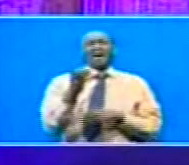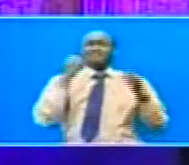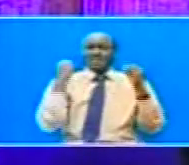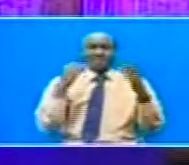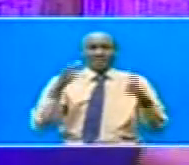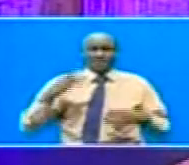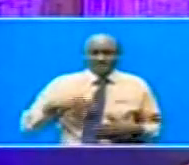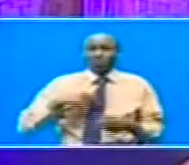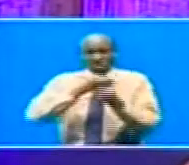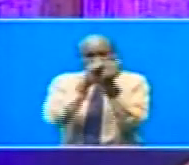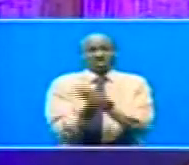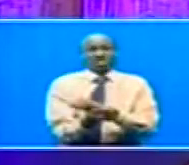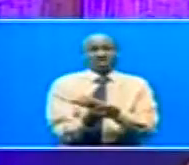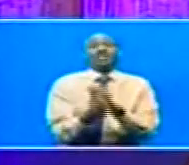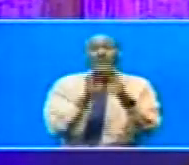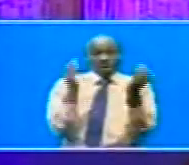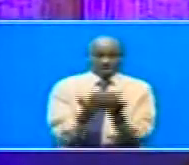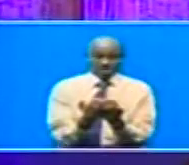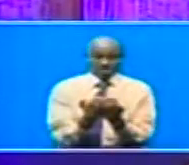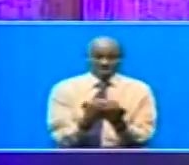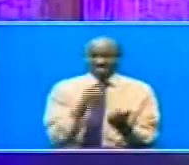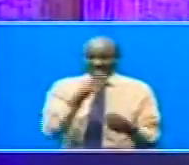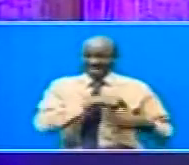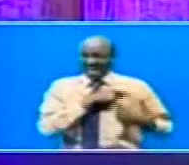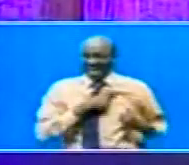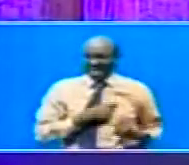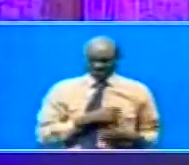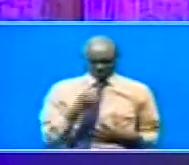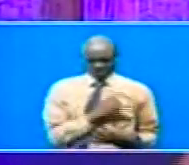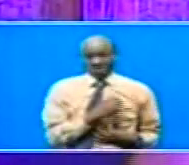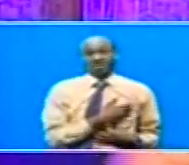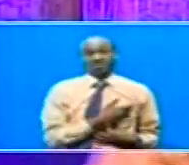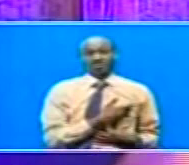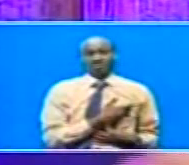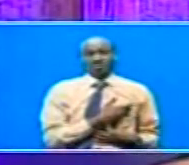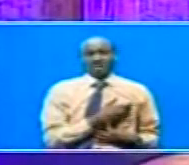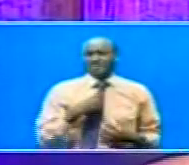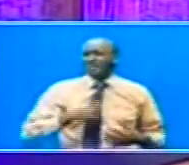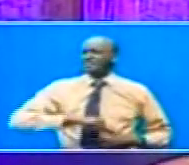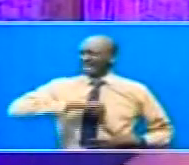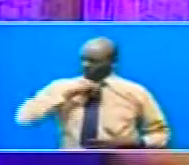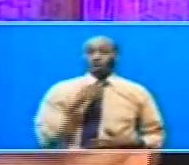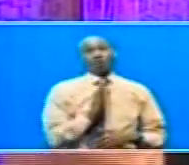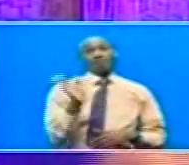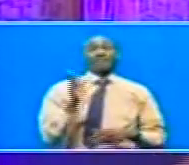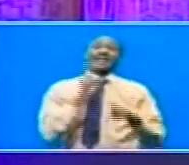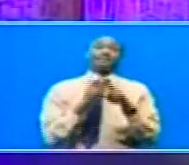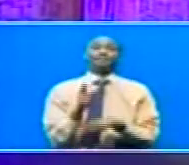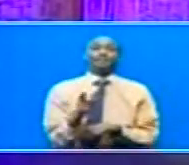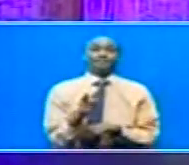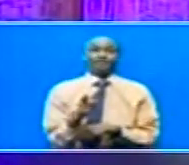of people changing the world. A lot of that hard crust inside dissolved. And I became proud of the Obama name. And